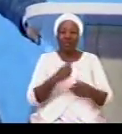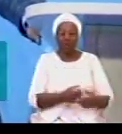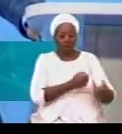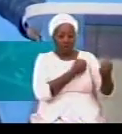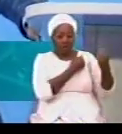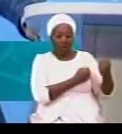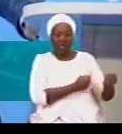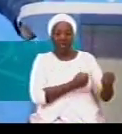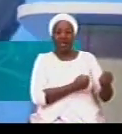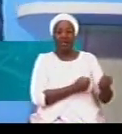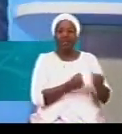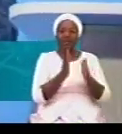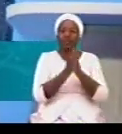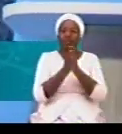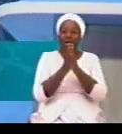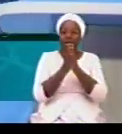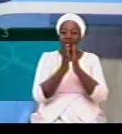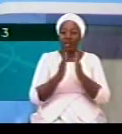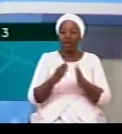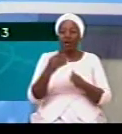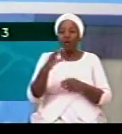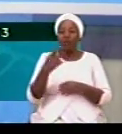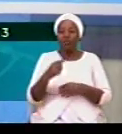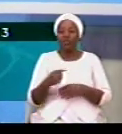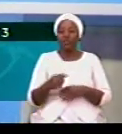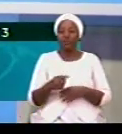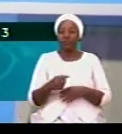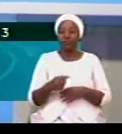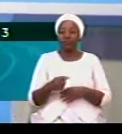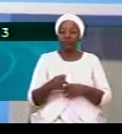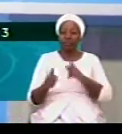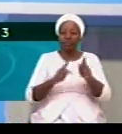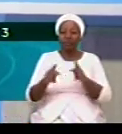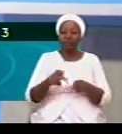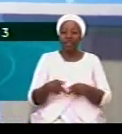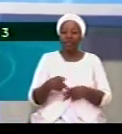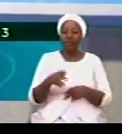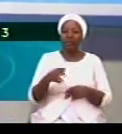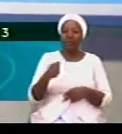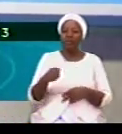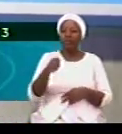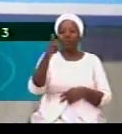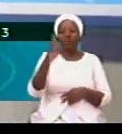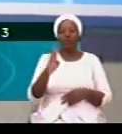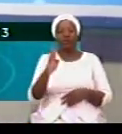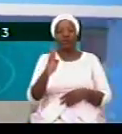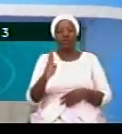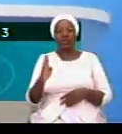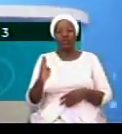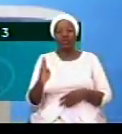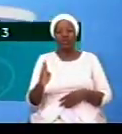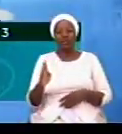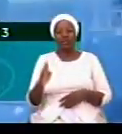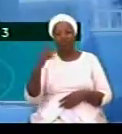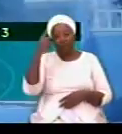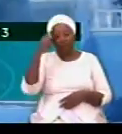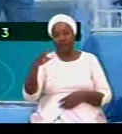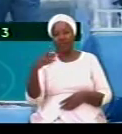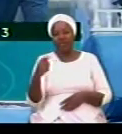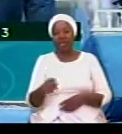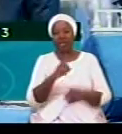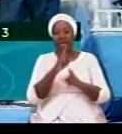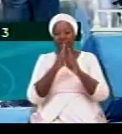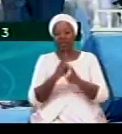for an answer. The confident prayer. When we come to pray before the Lord, and we pray for salvation,